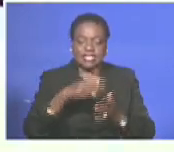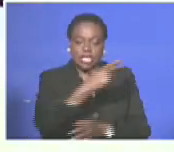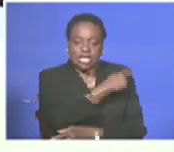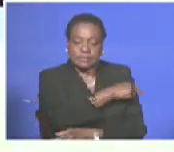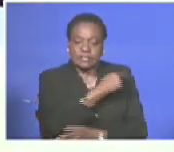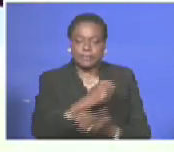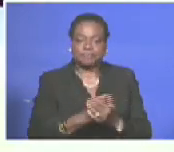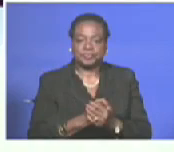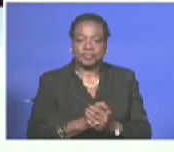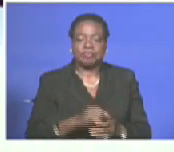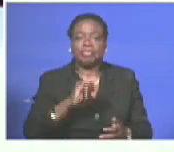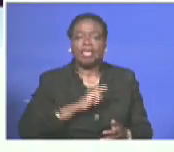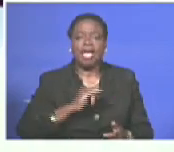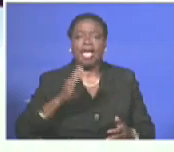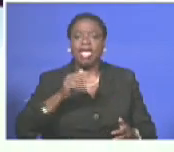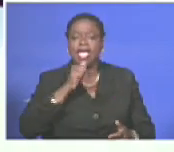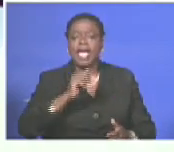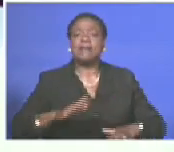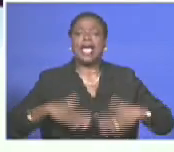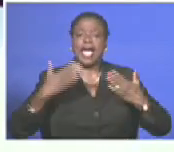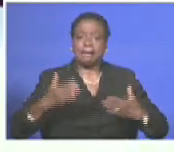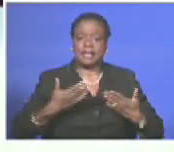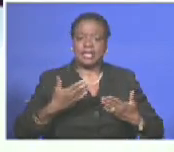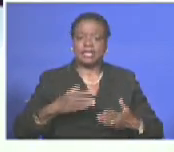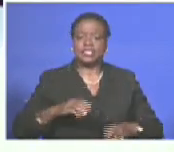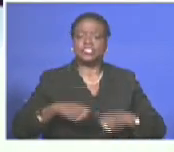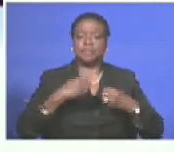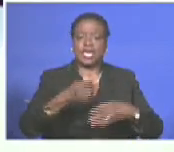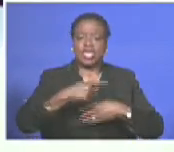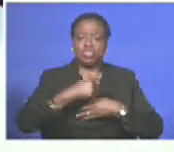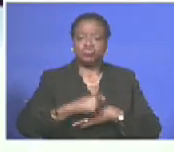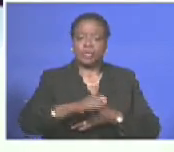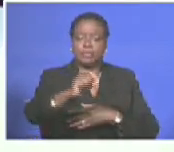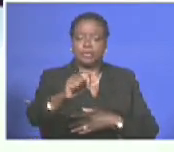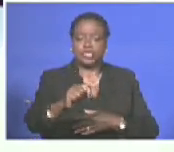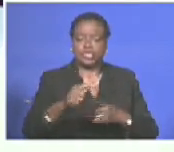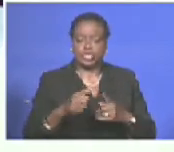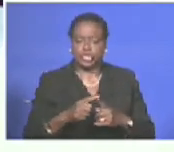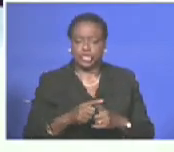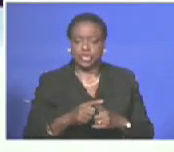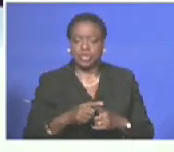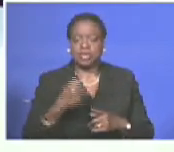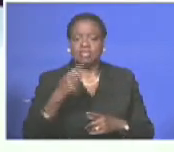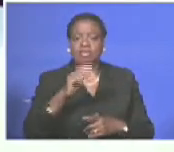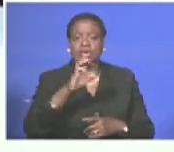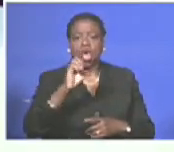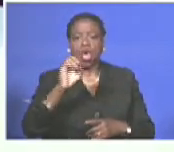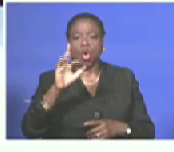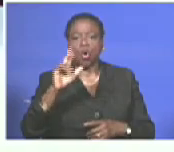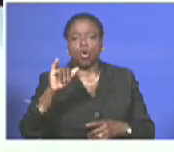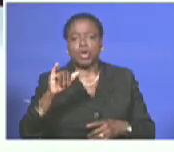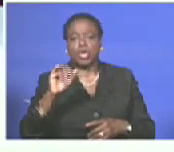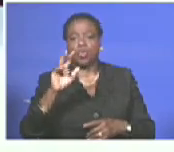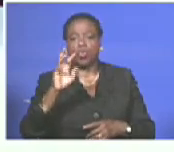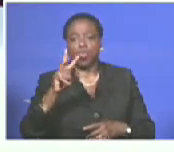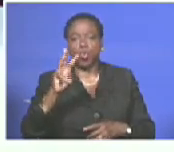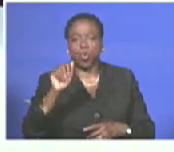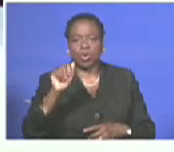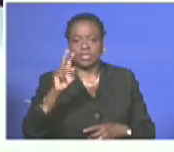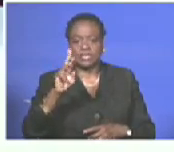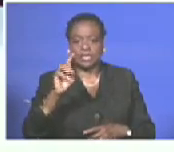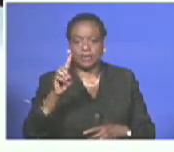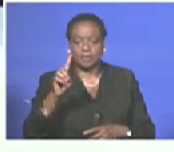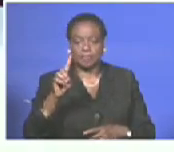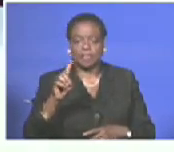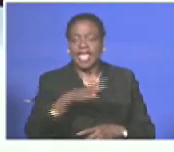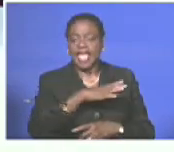I am especially delighted to pay tribute to the important work of the Princess Margaret Hospital